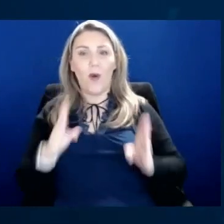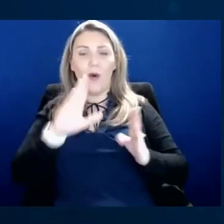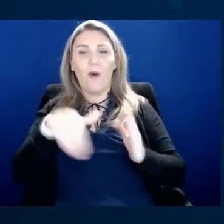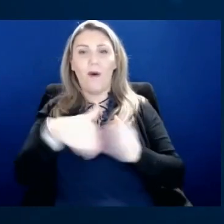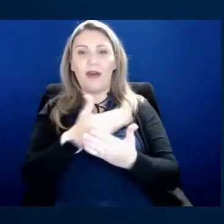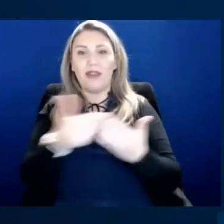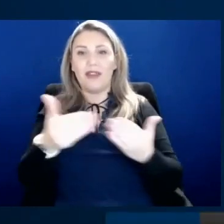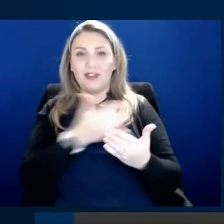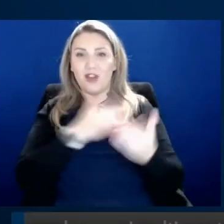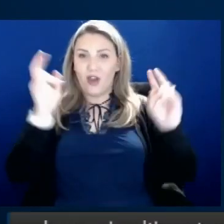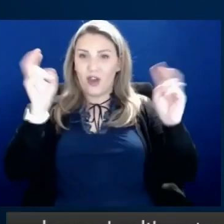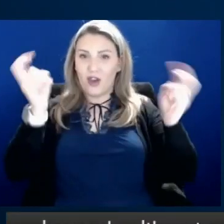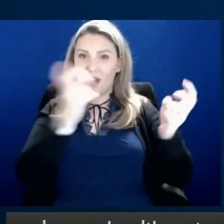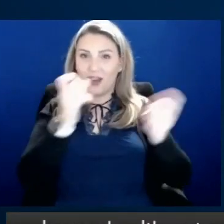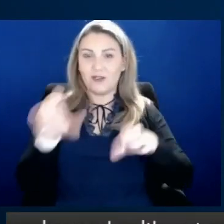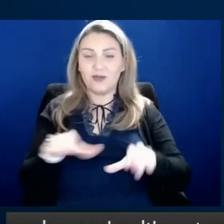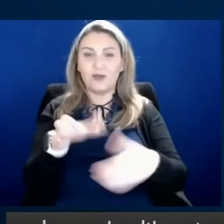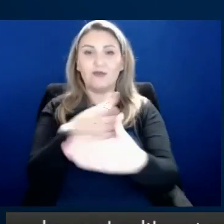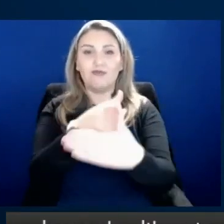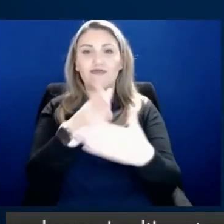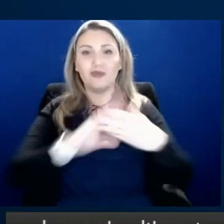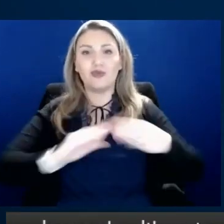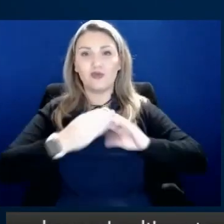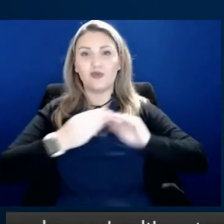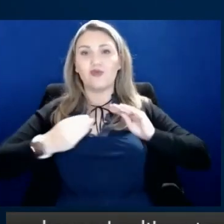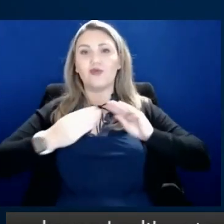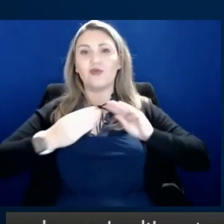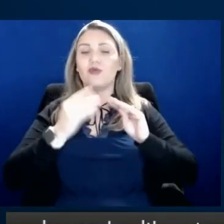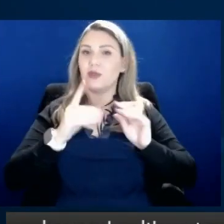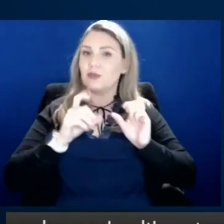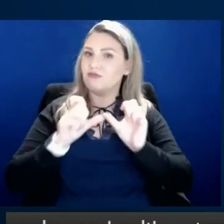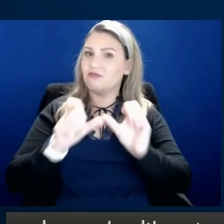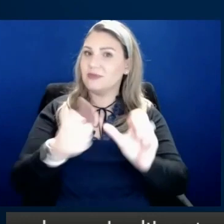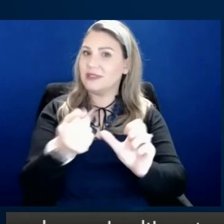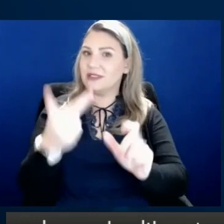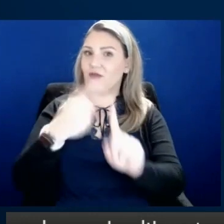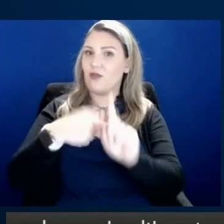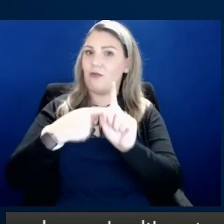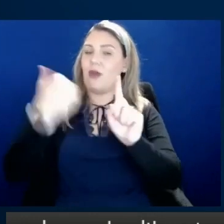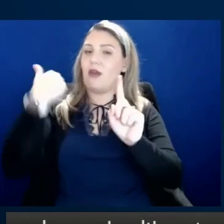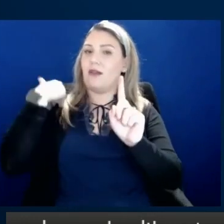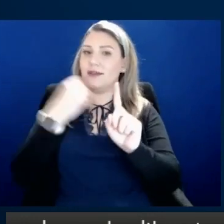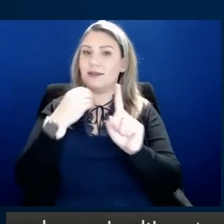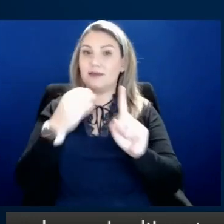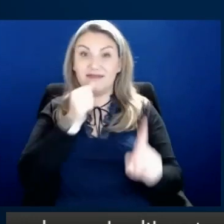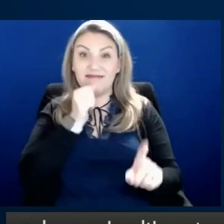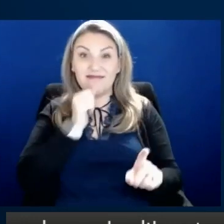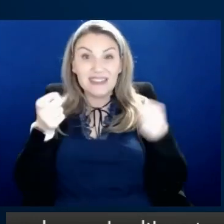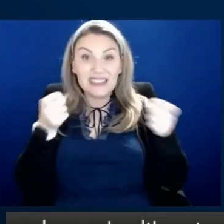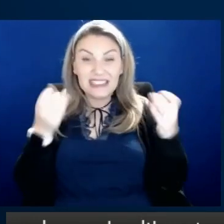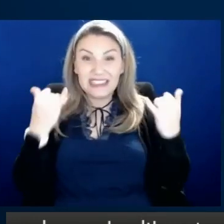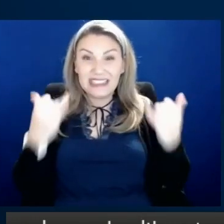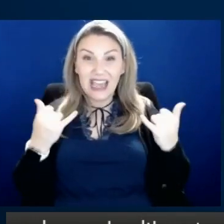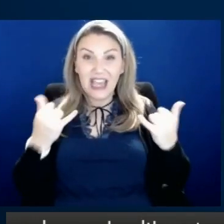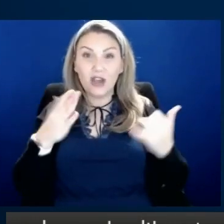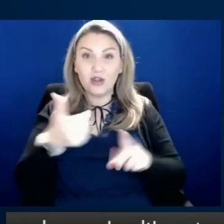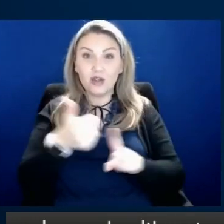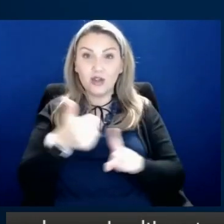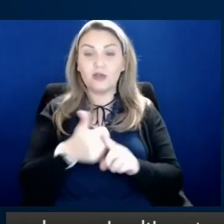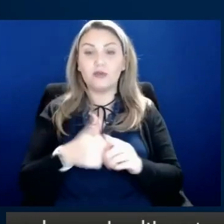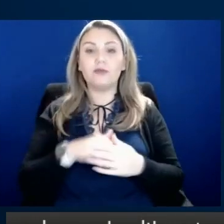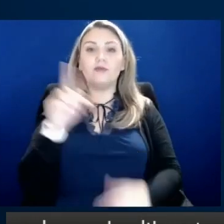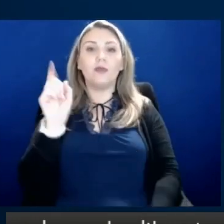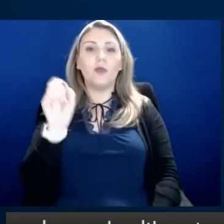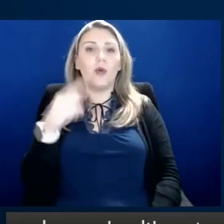stories of those with long haul symptoms for the past several months, and now you're dealing with them yourself. Right. I had a question for you because we've been talking